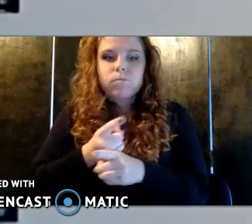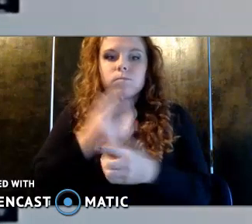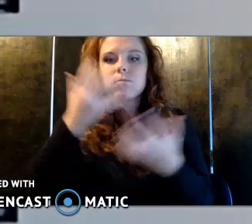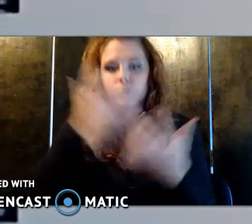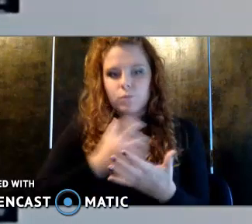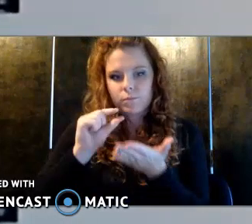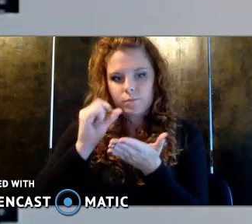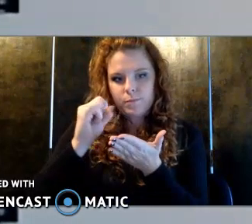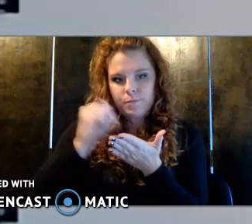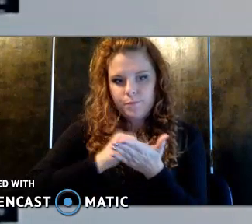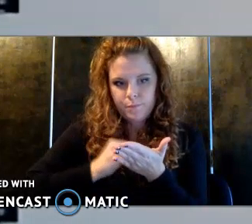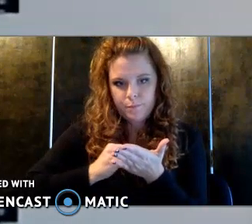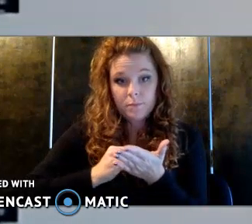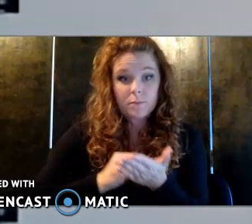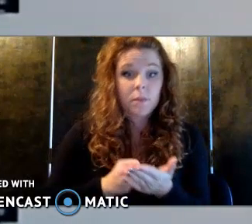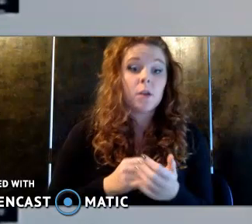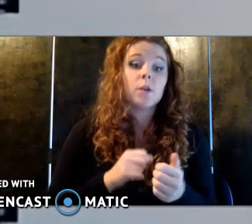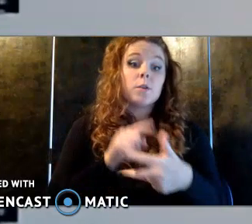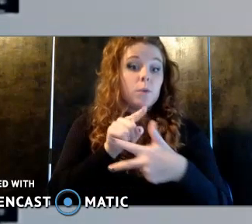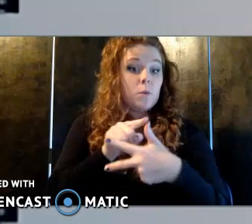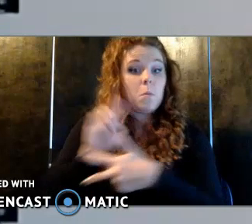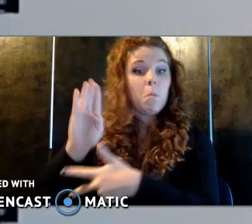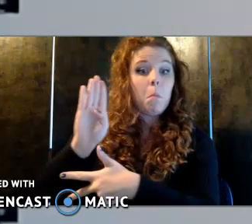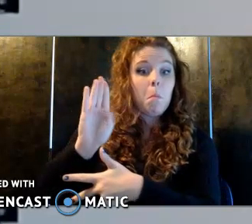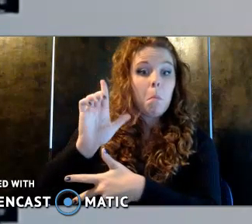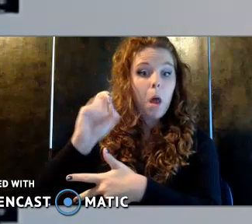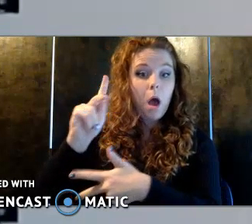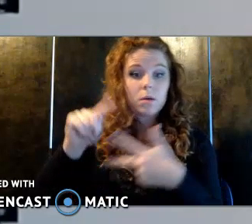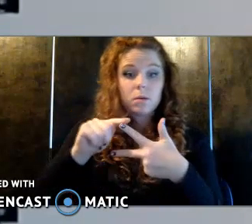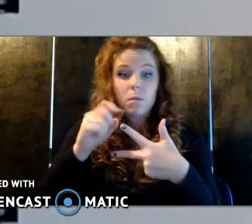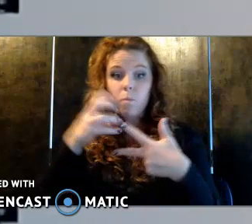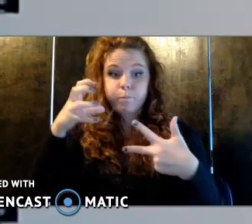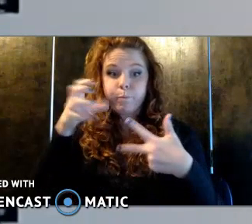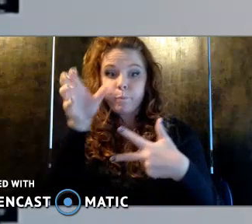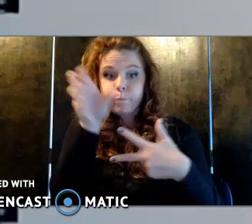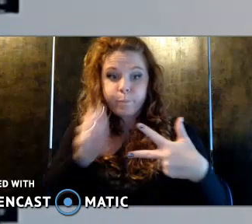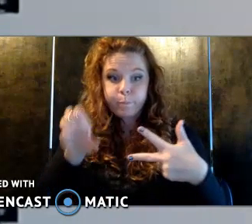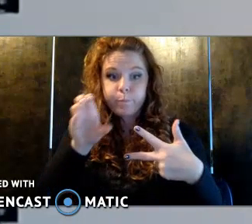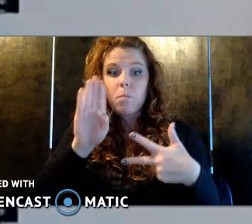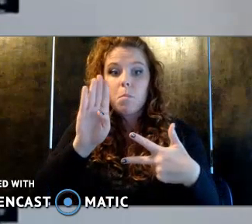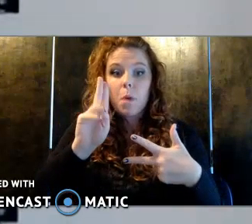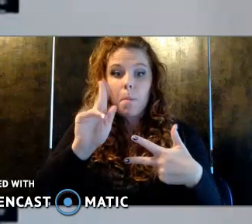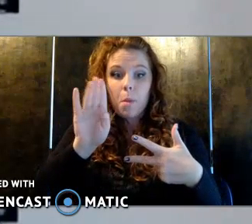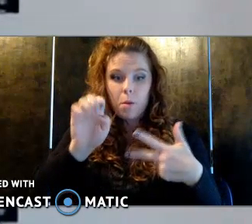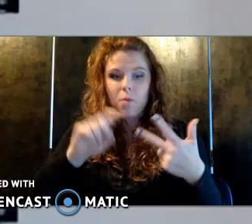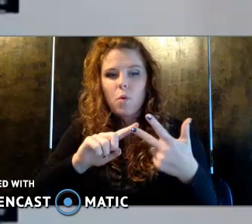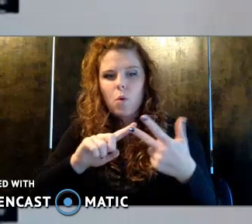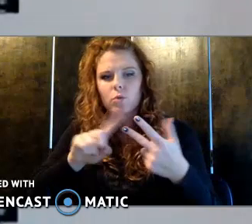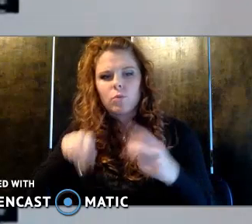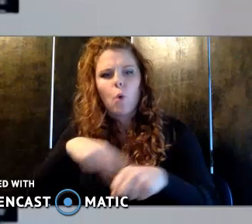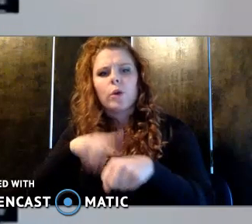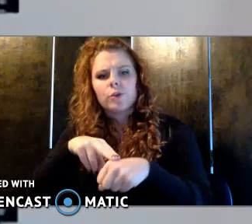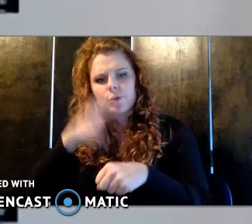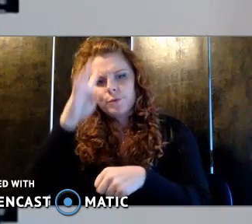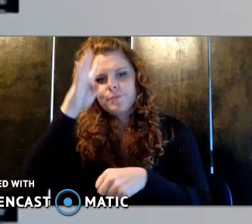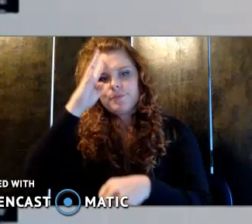So I'm going to have you guys either block, bubble, or original, okay? So here's an example